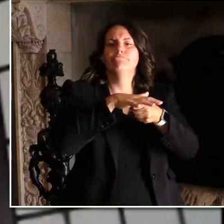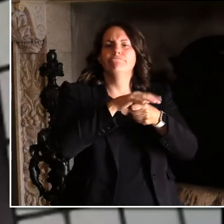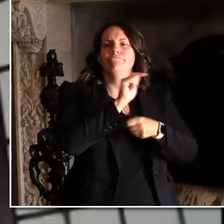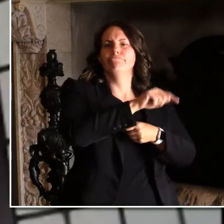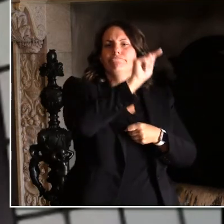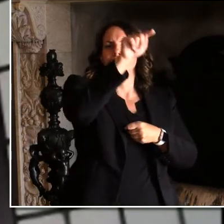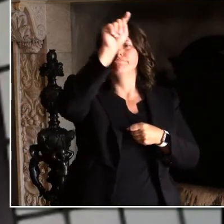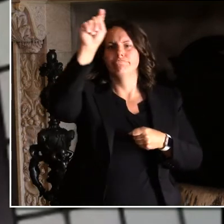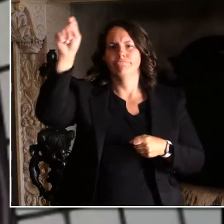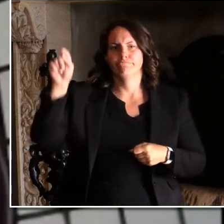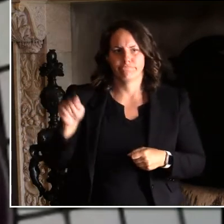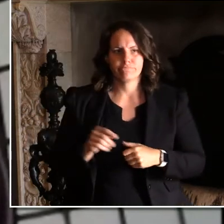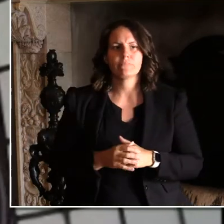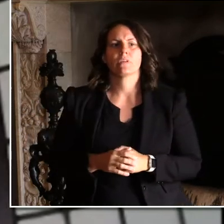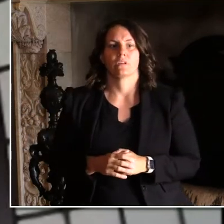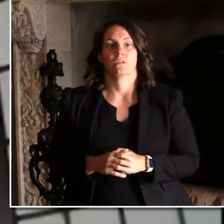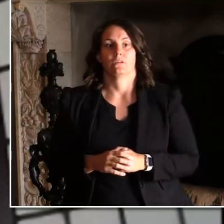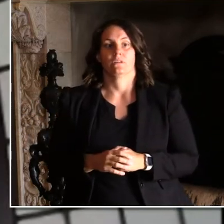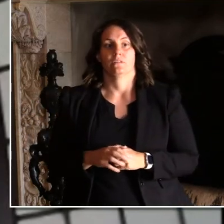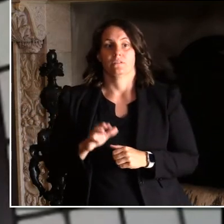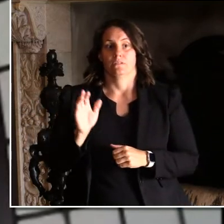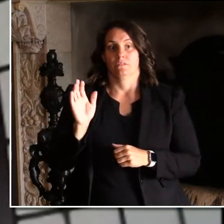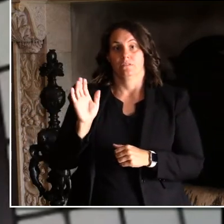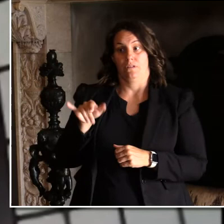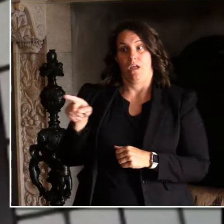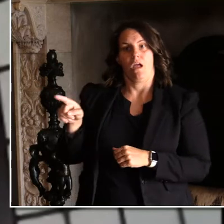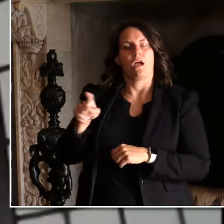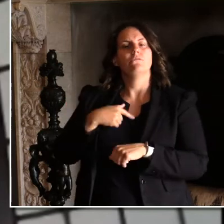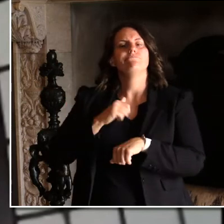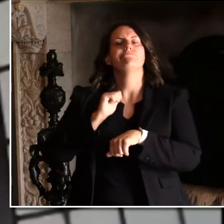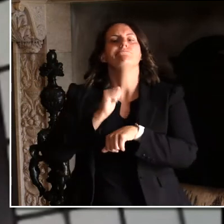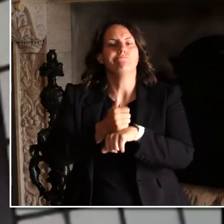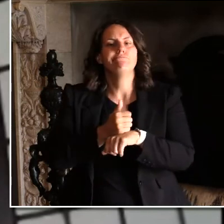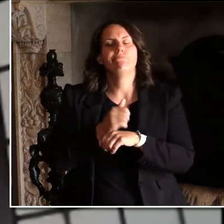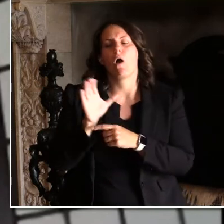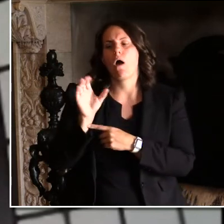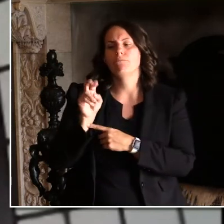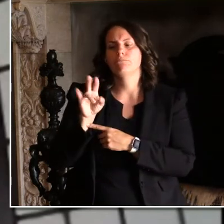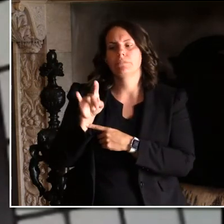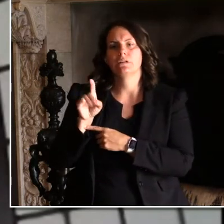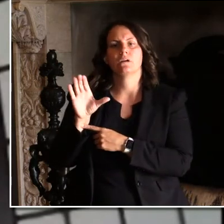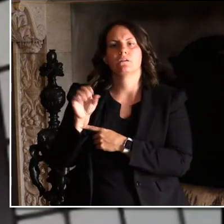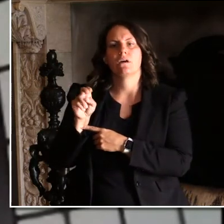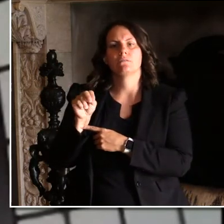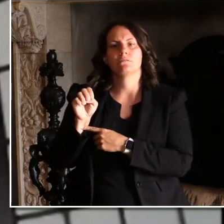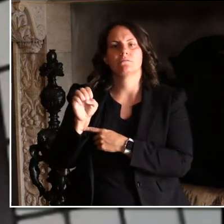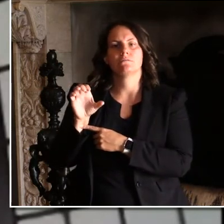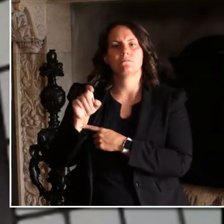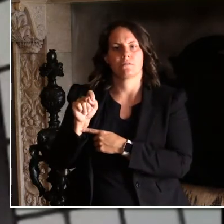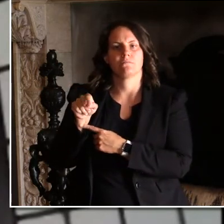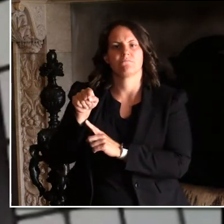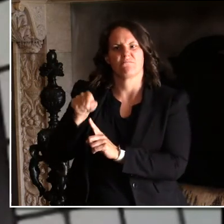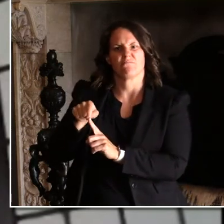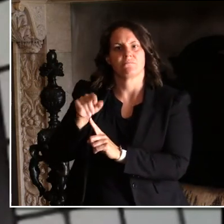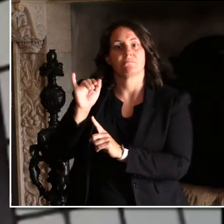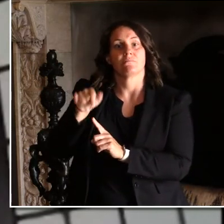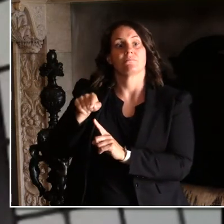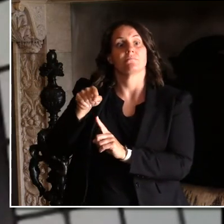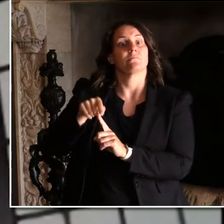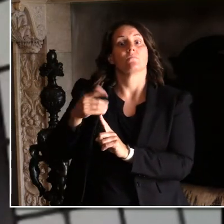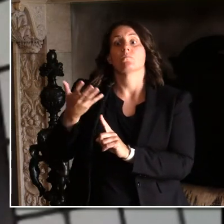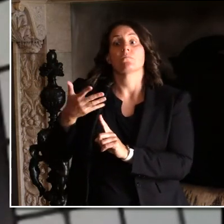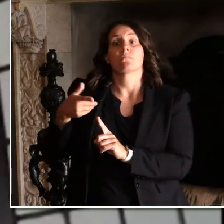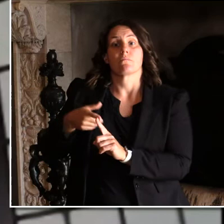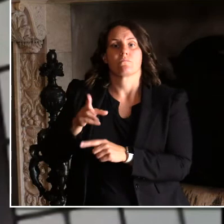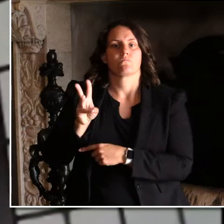Dynamics Test Registration Application, or DTRA. This is a website that the National Guard will use at